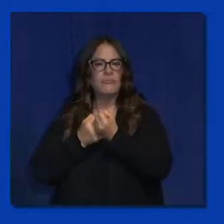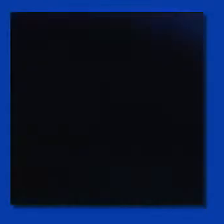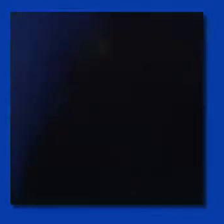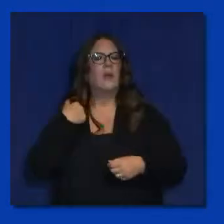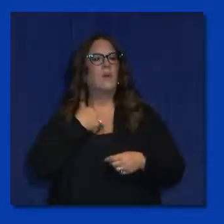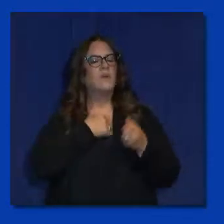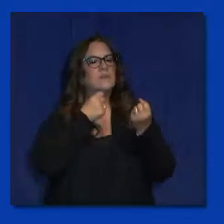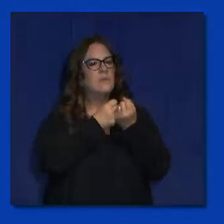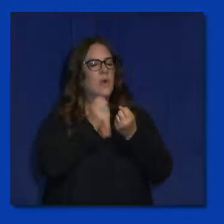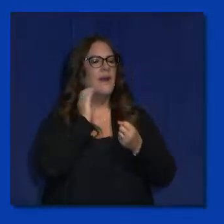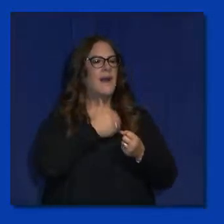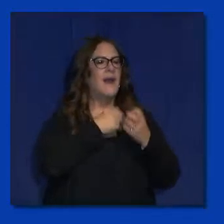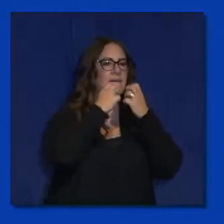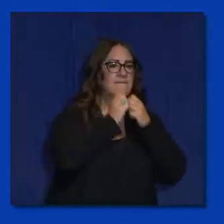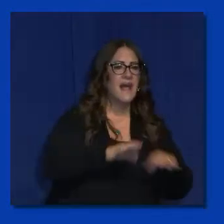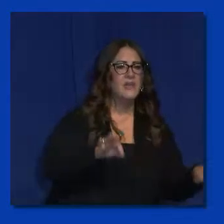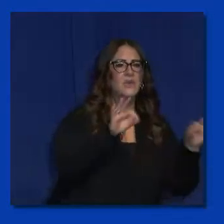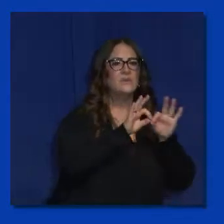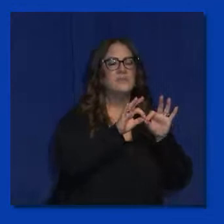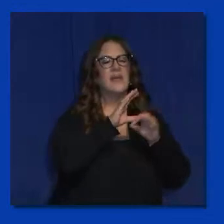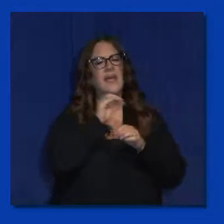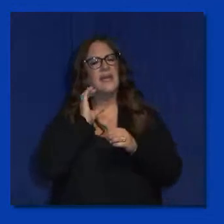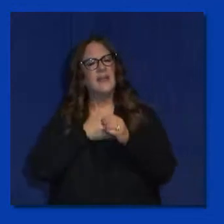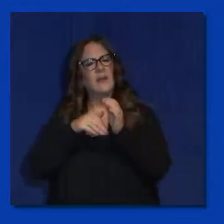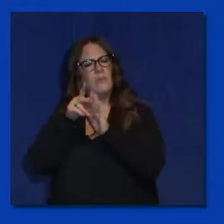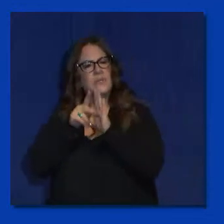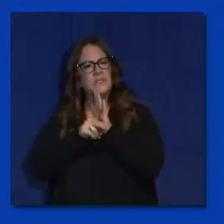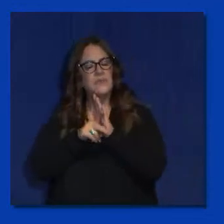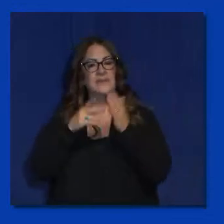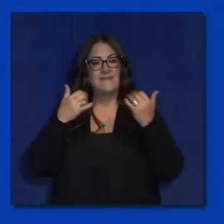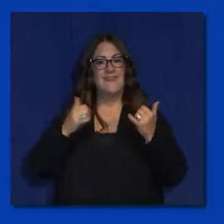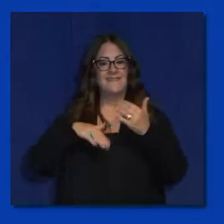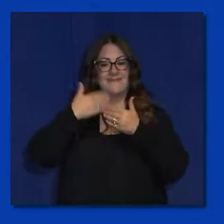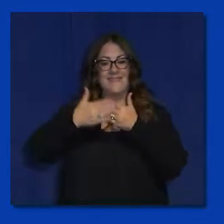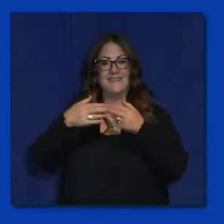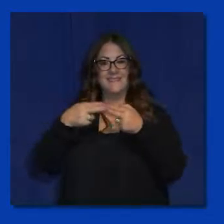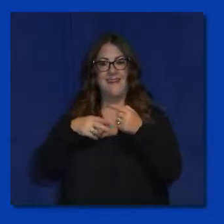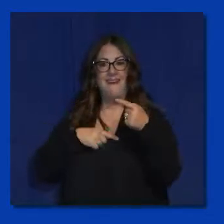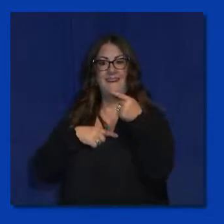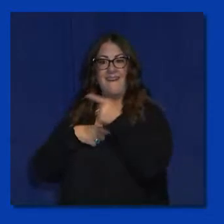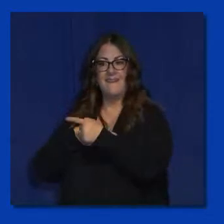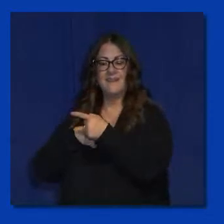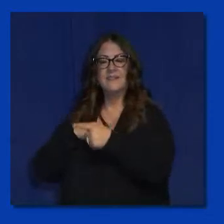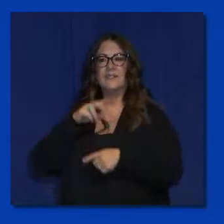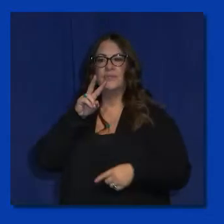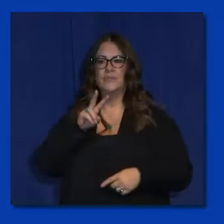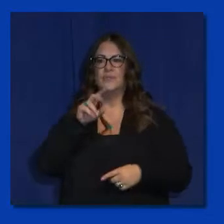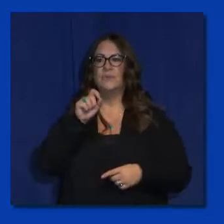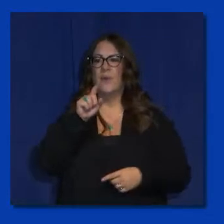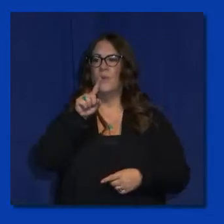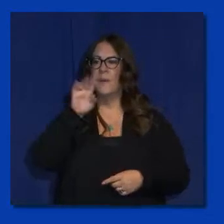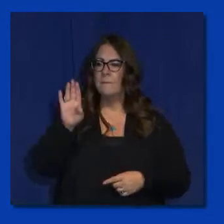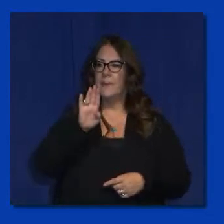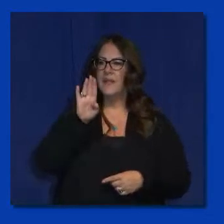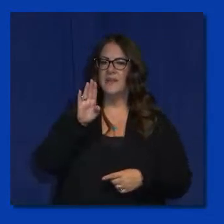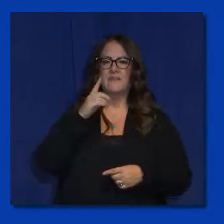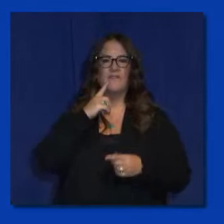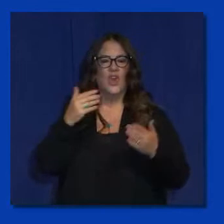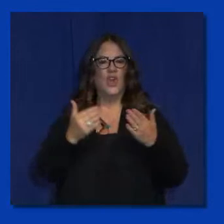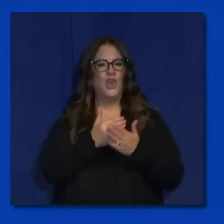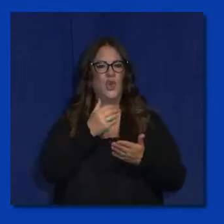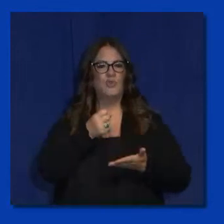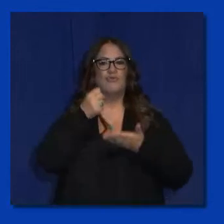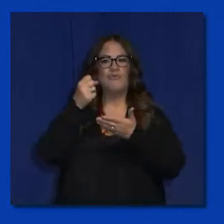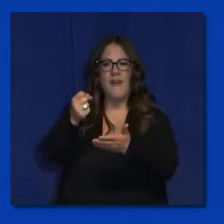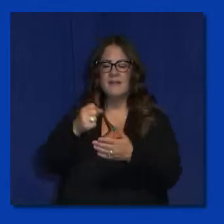just our principles. And that's reflected in this graph, $2.1 billion in new grants, tax